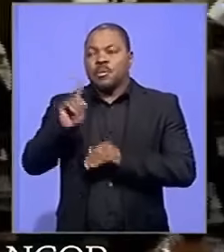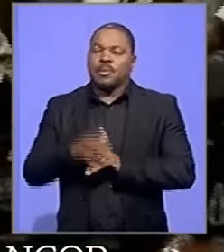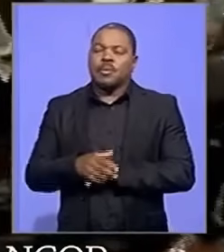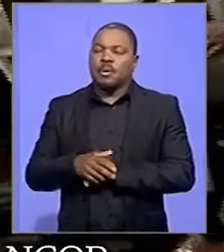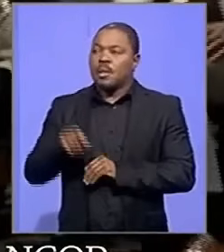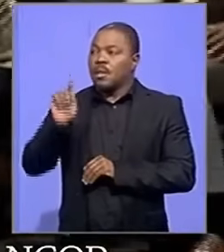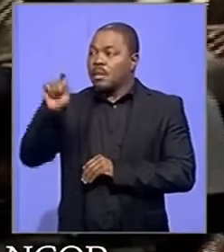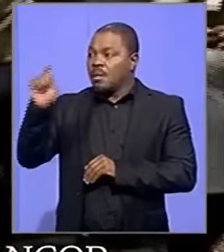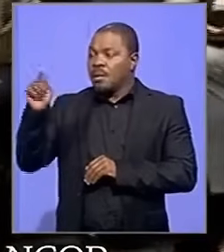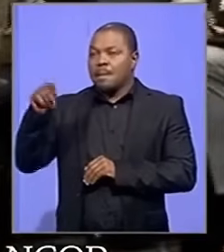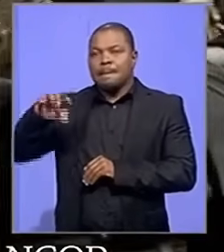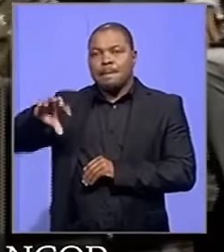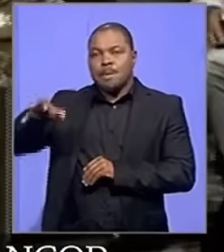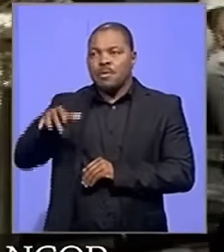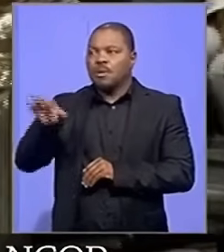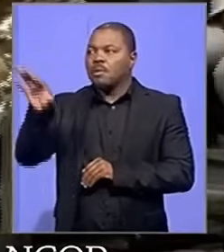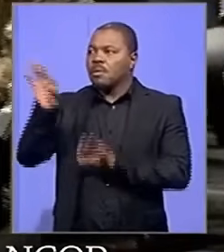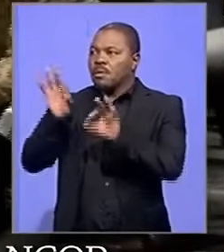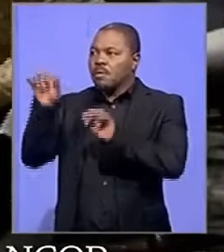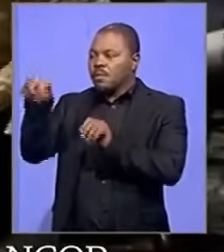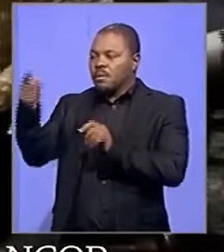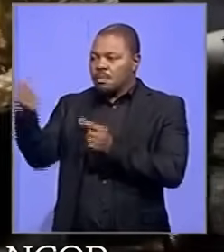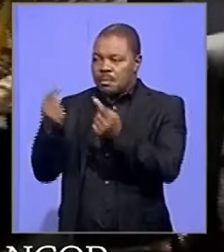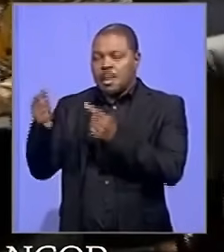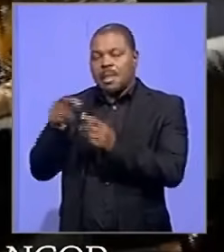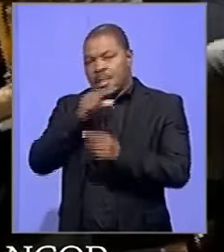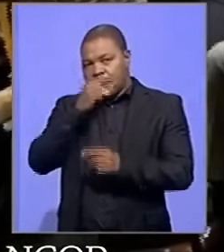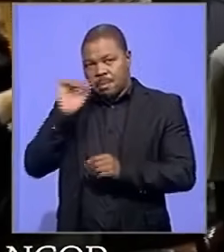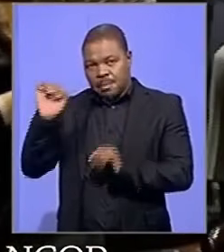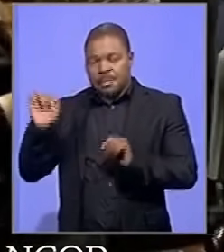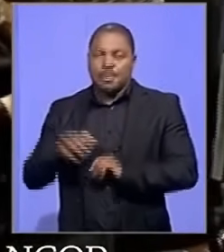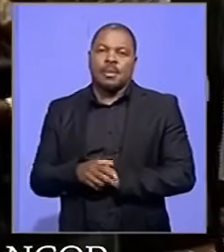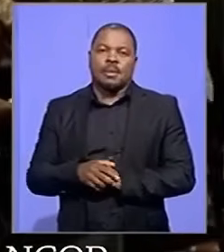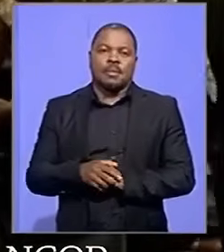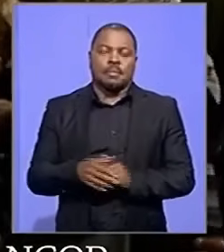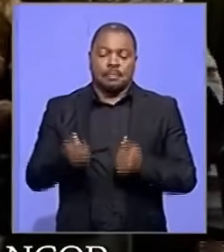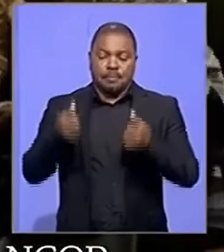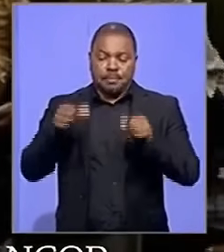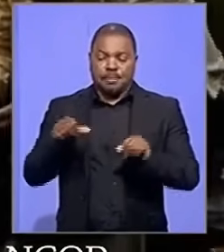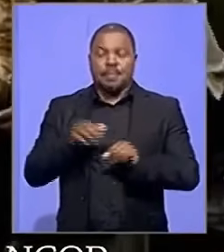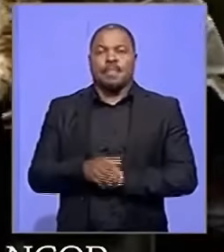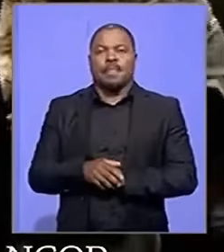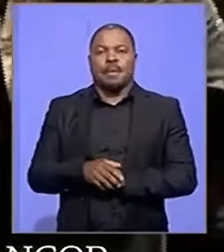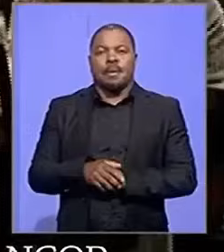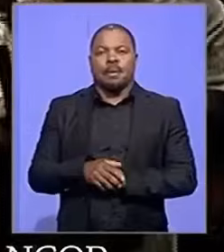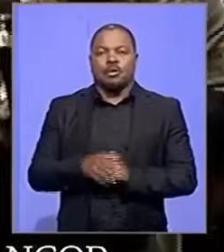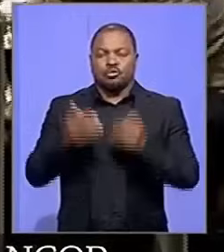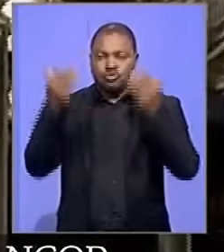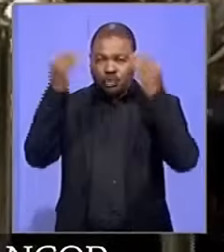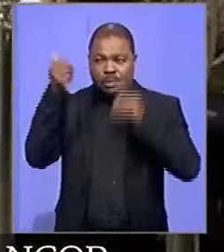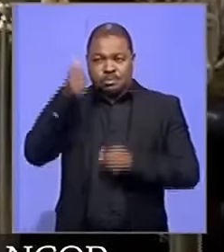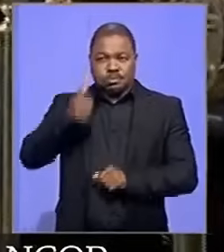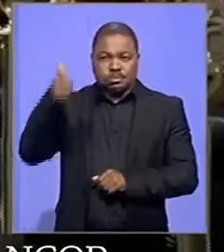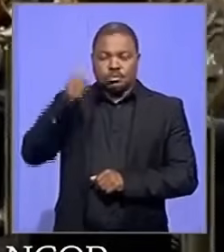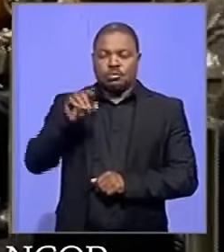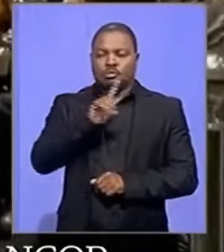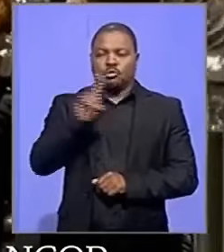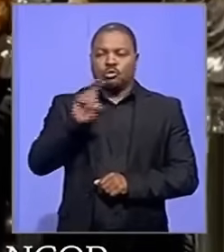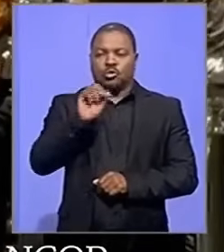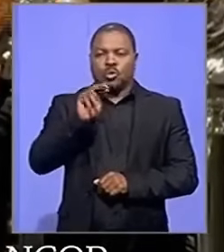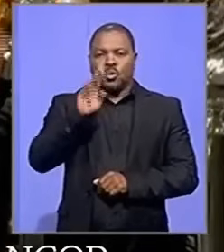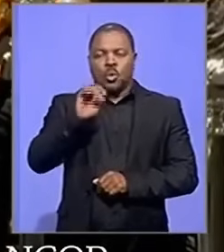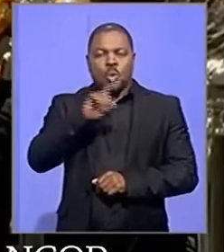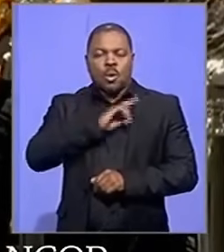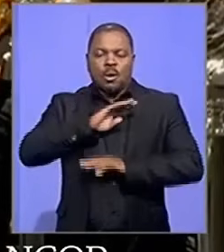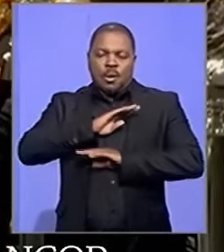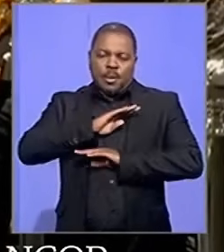go fana ka maina a bonkgetheng. Ka go le lengwe moahlodimogolo Raymond Zondo o re o ikwa imologile morago ga